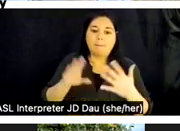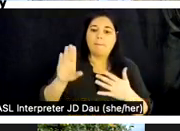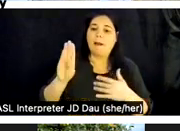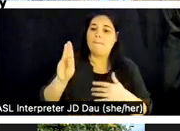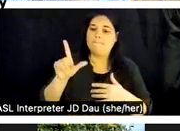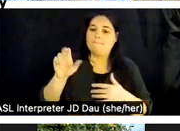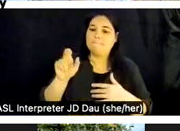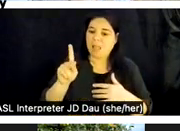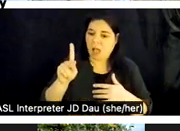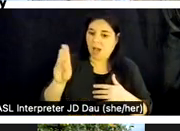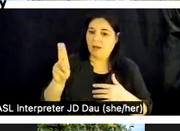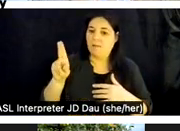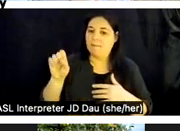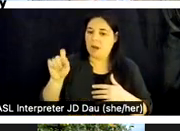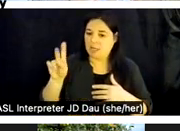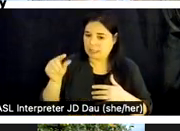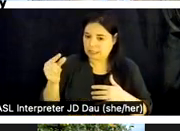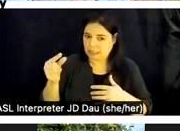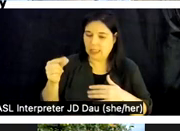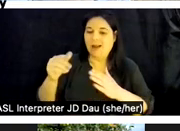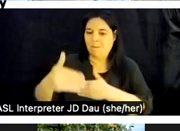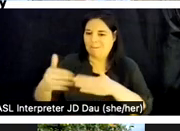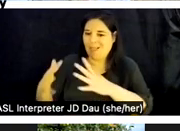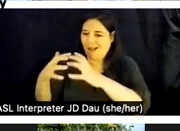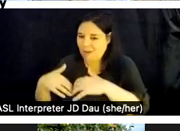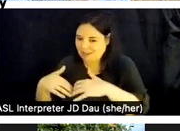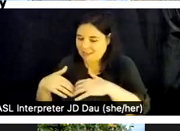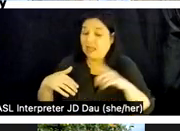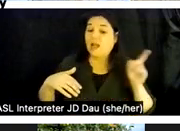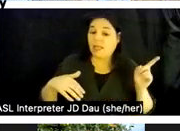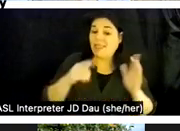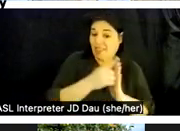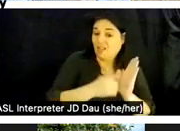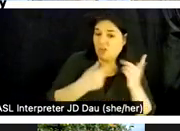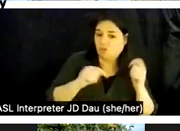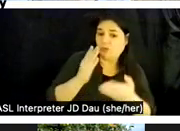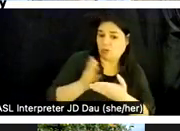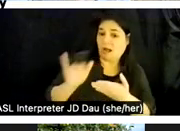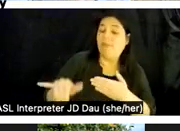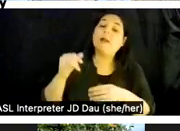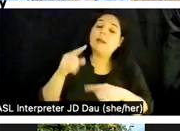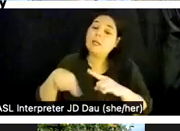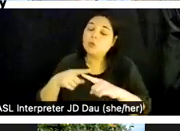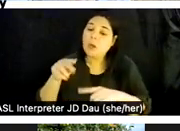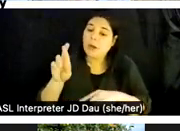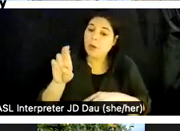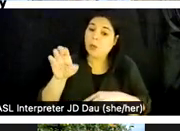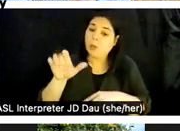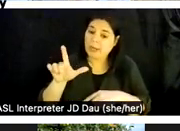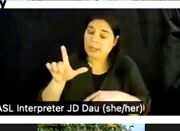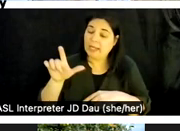a lot of what I think the Fair Housing Act was meant to put a stop to, which was realtors would go into